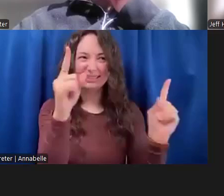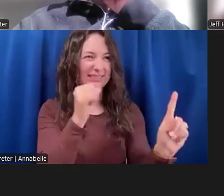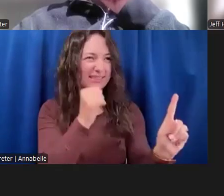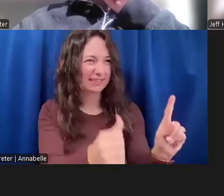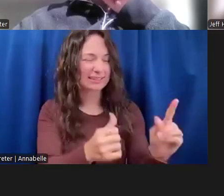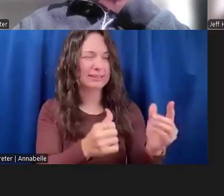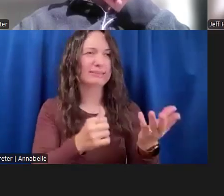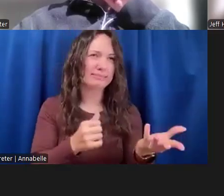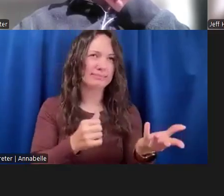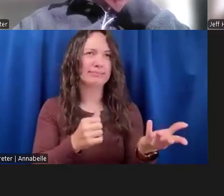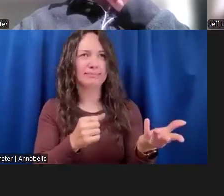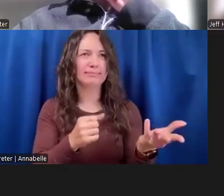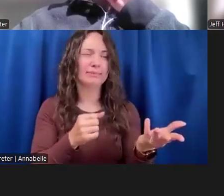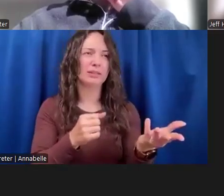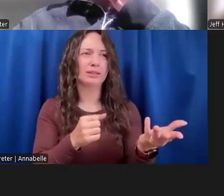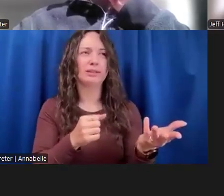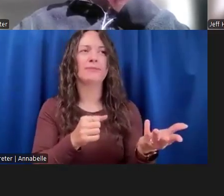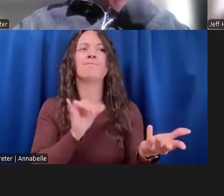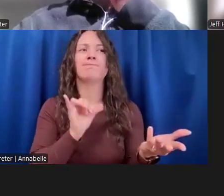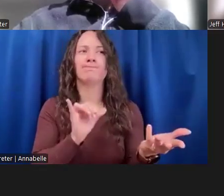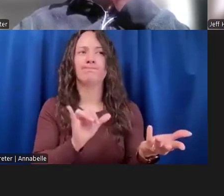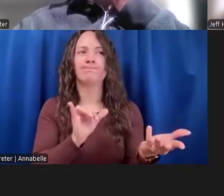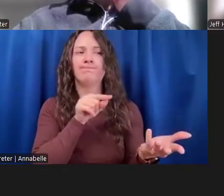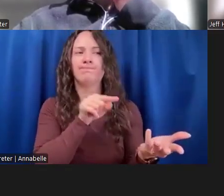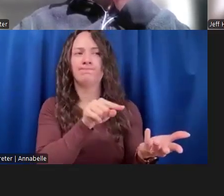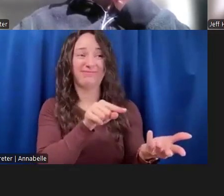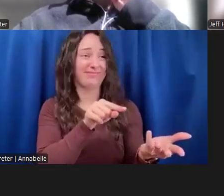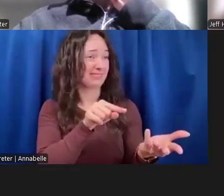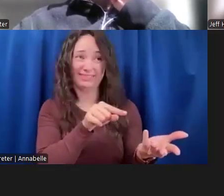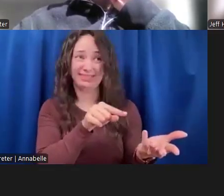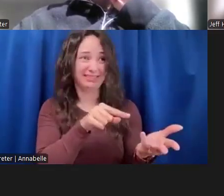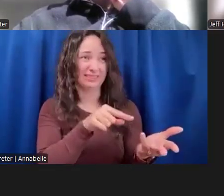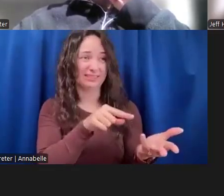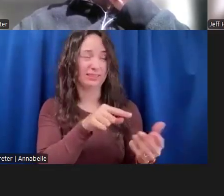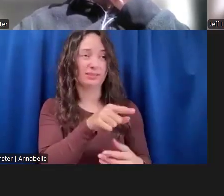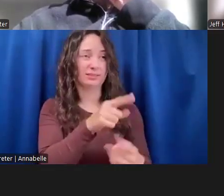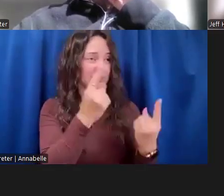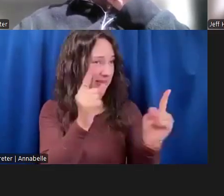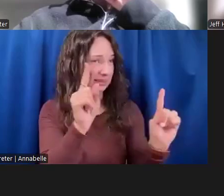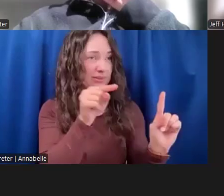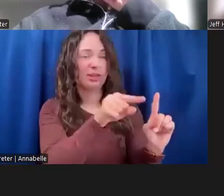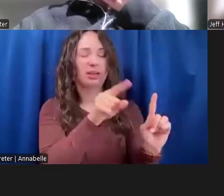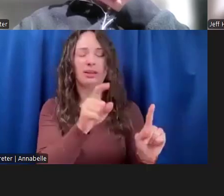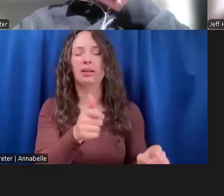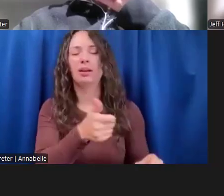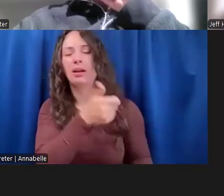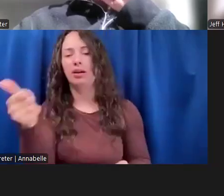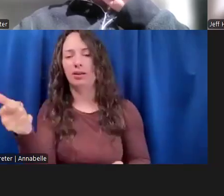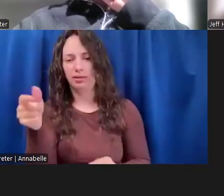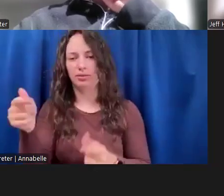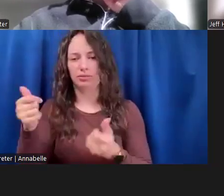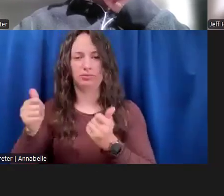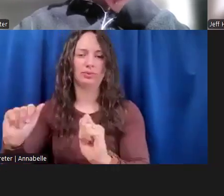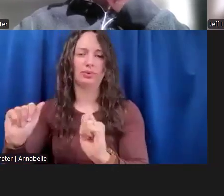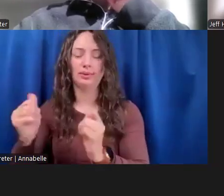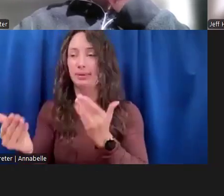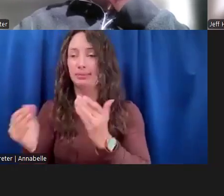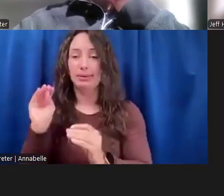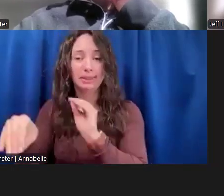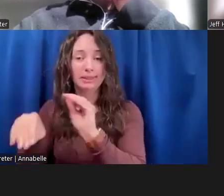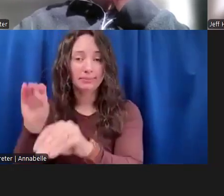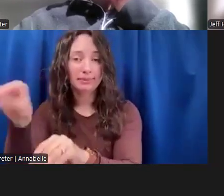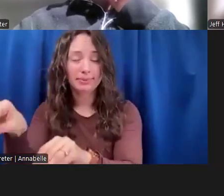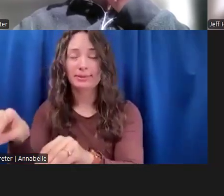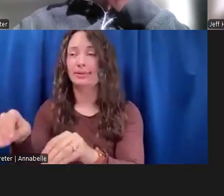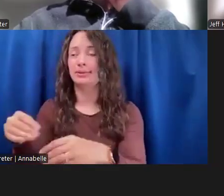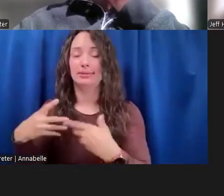kind of a threshold that then triggers you to try other things from a planting or regeneration standpoint. But a lot of how we work with,